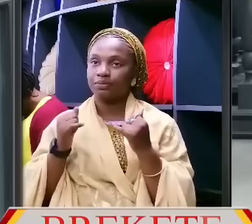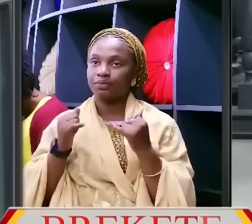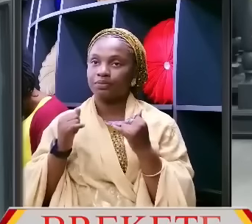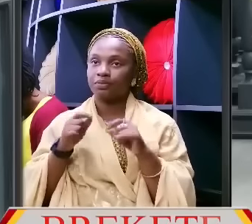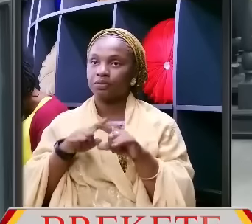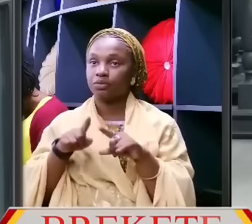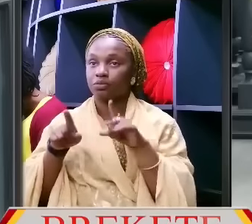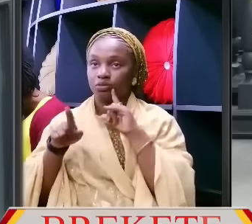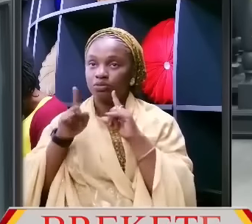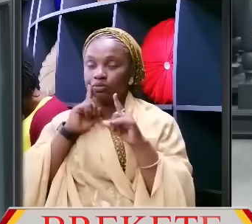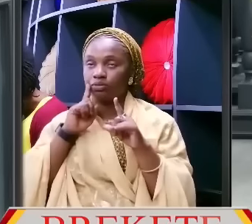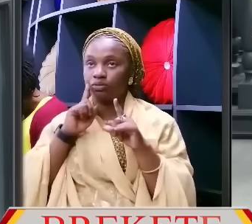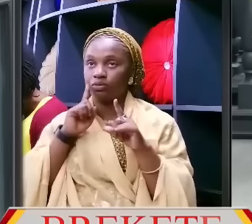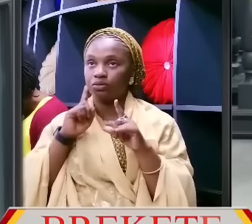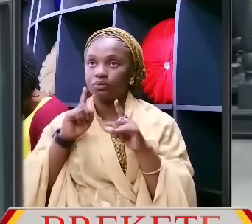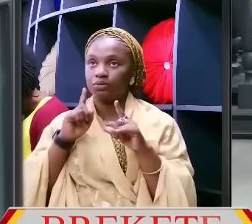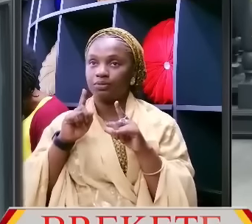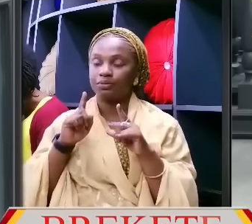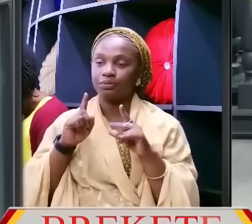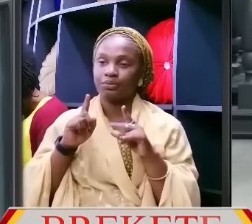But she talks, say,